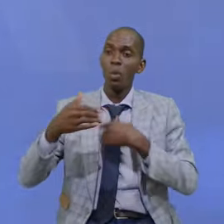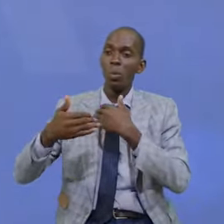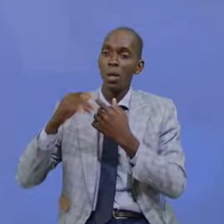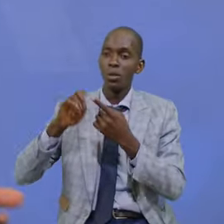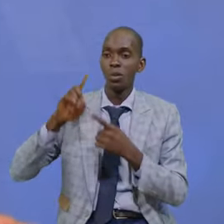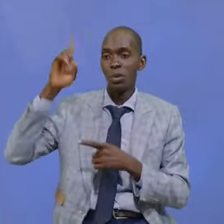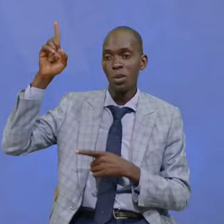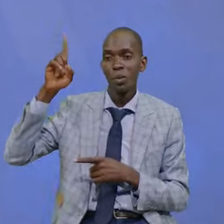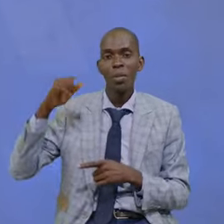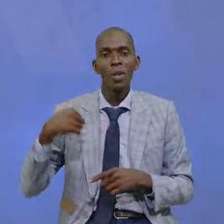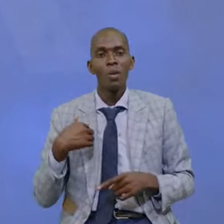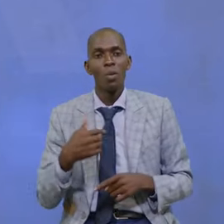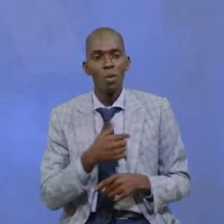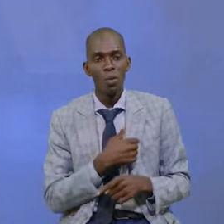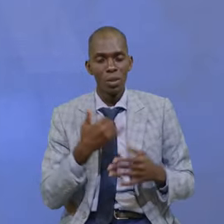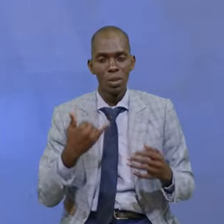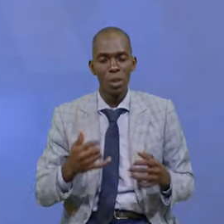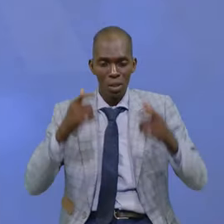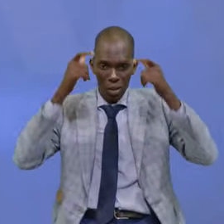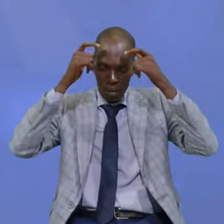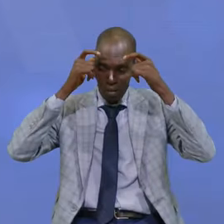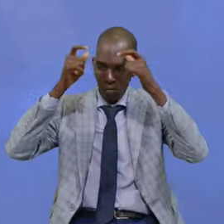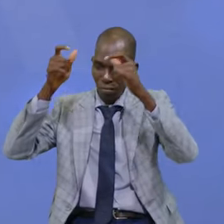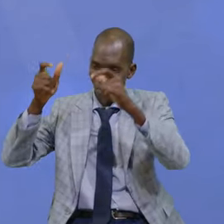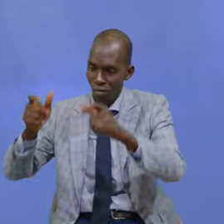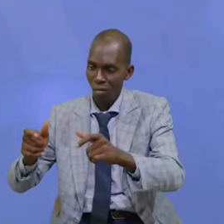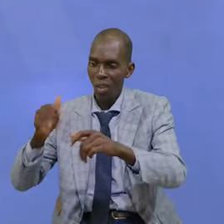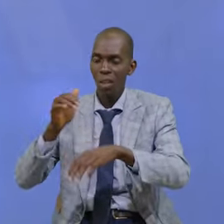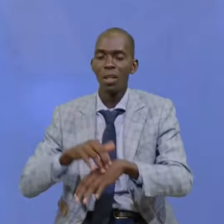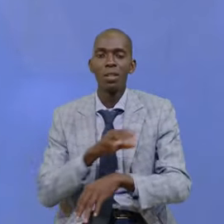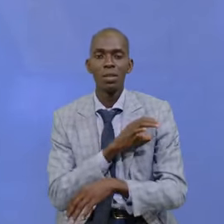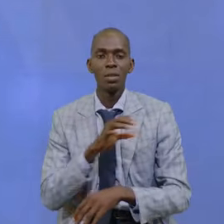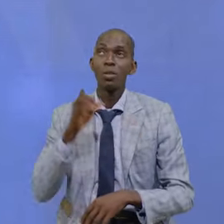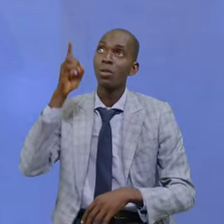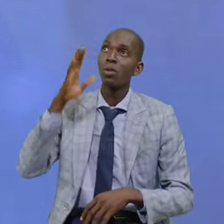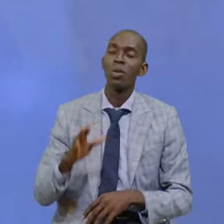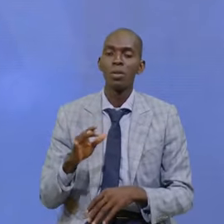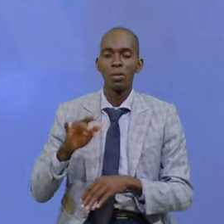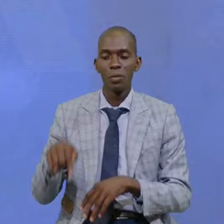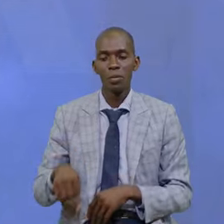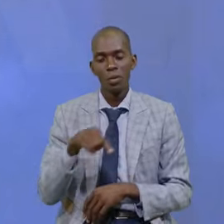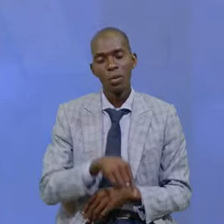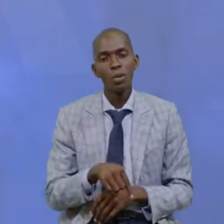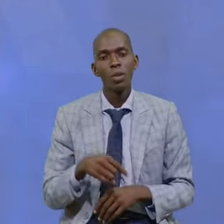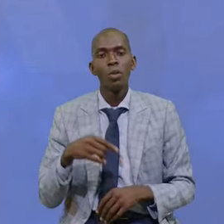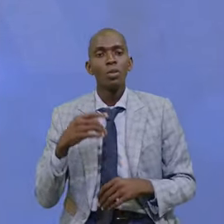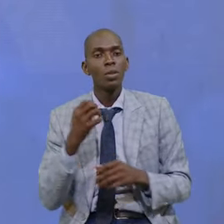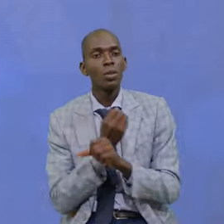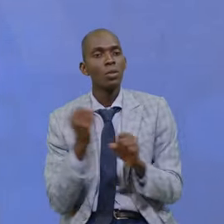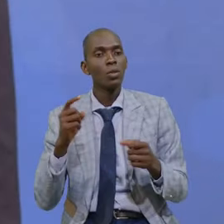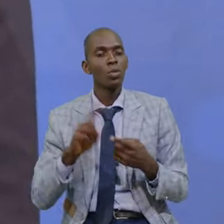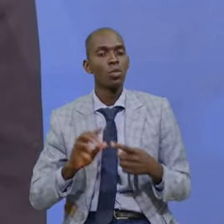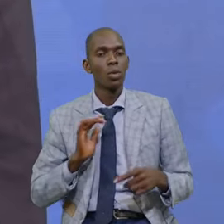the crown at His feet. Salvation to our God, which sitteth upon the